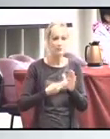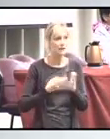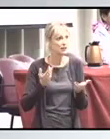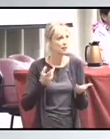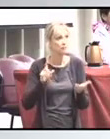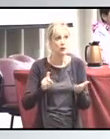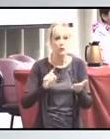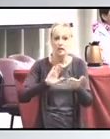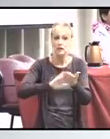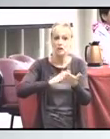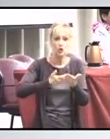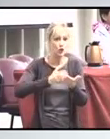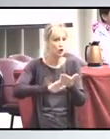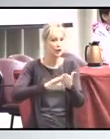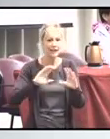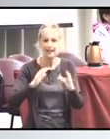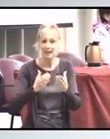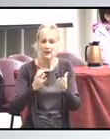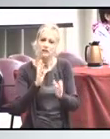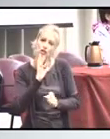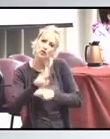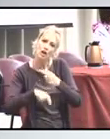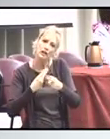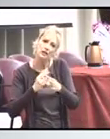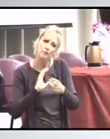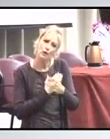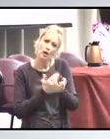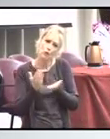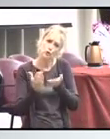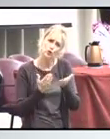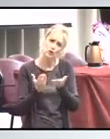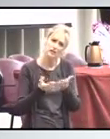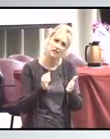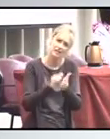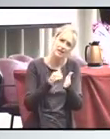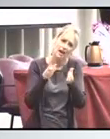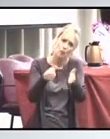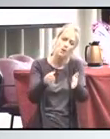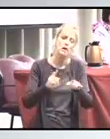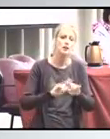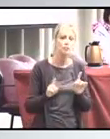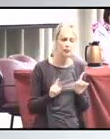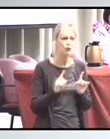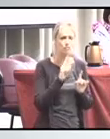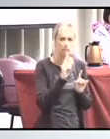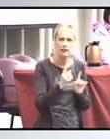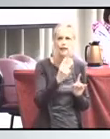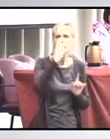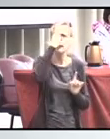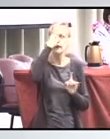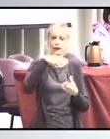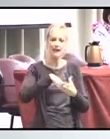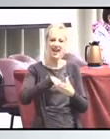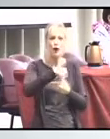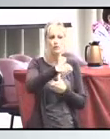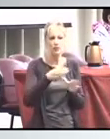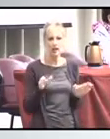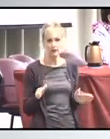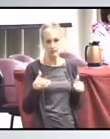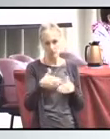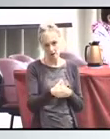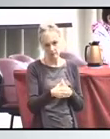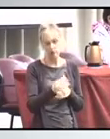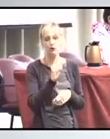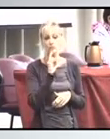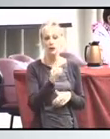class, remember Louise? And talking about our services through that kind of format. But be really thinking outside of the box, because we really